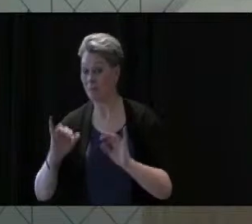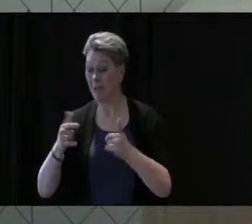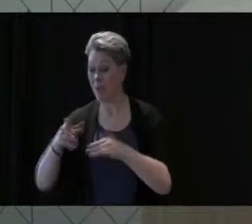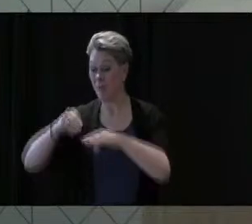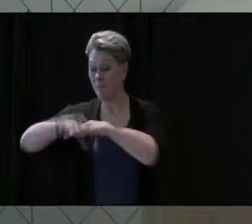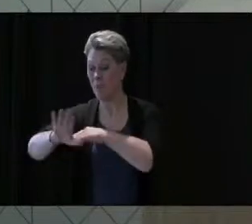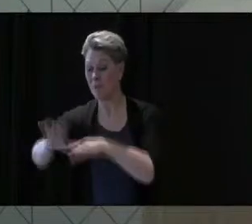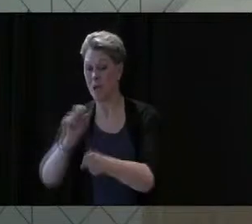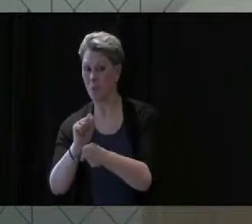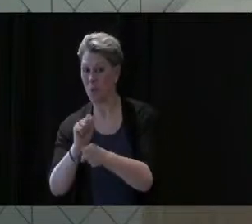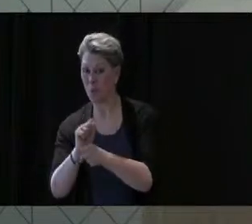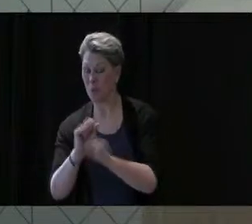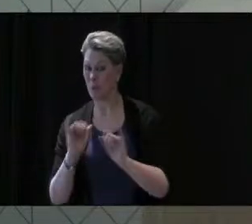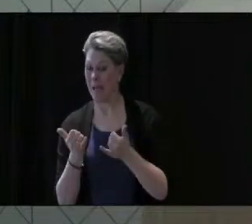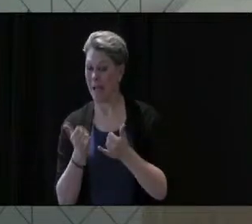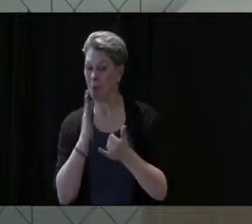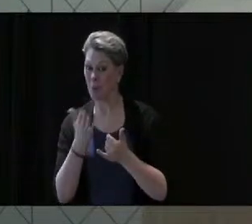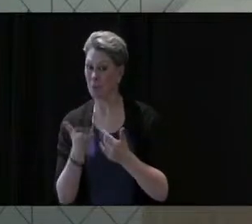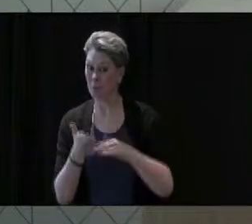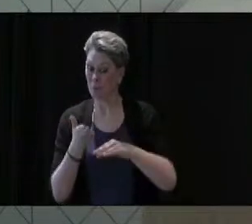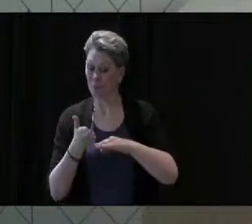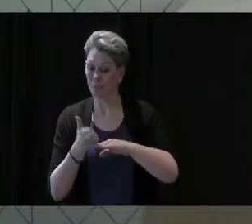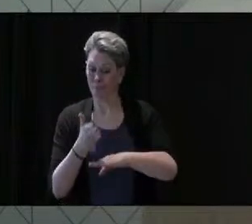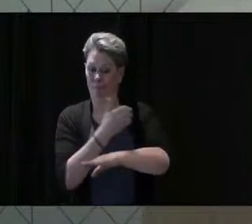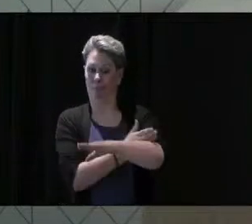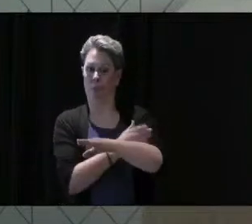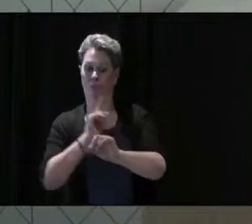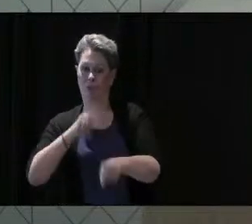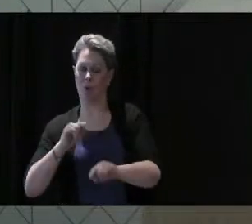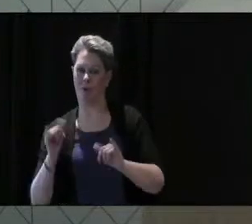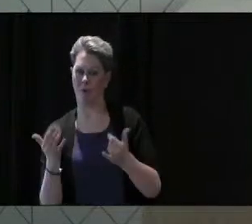reduce and to improve outcomes.